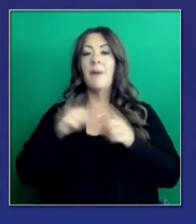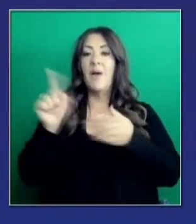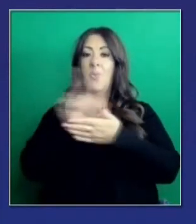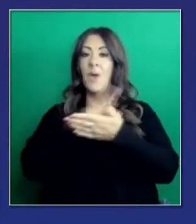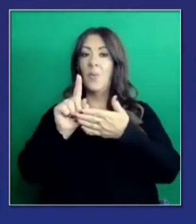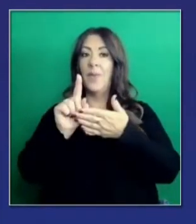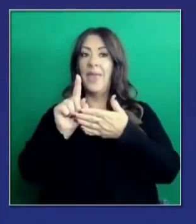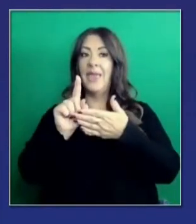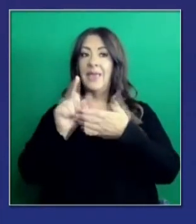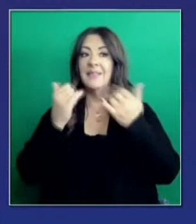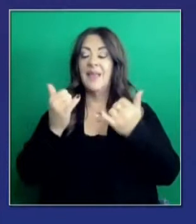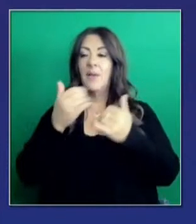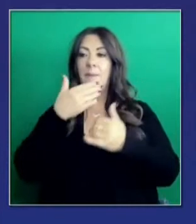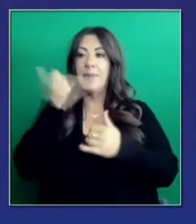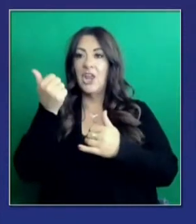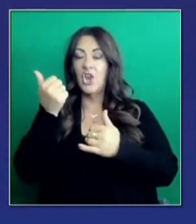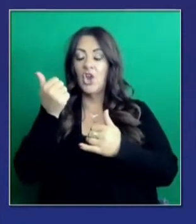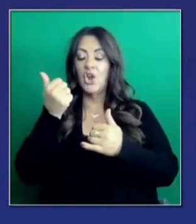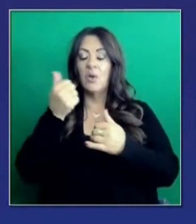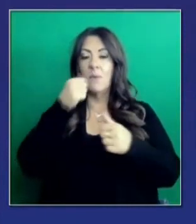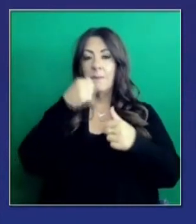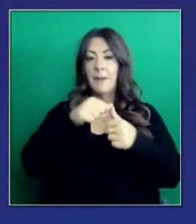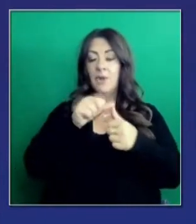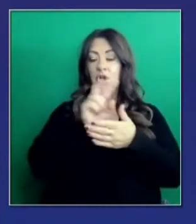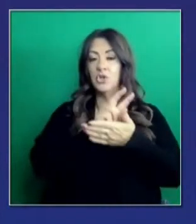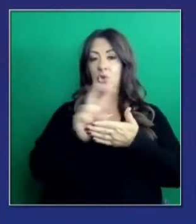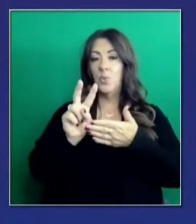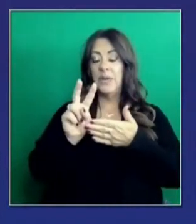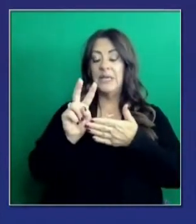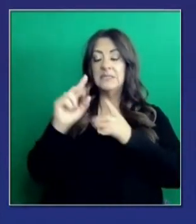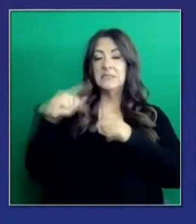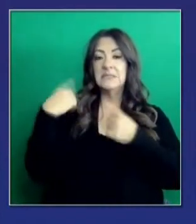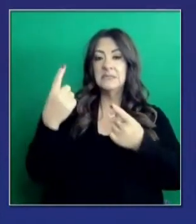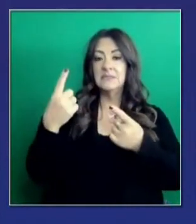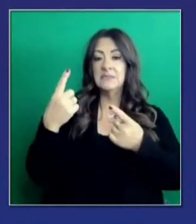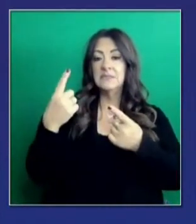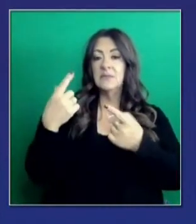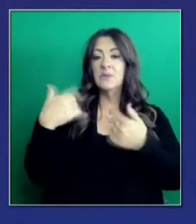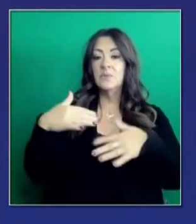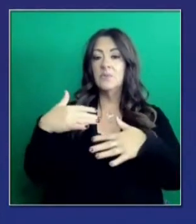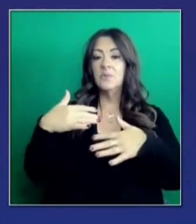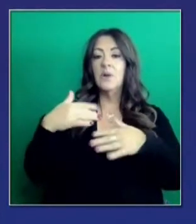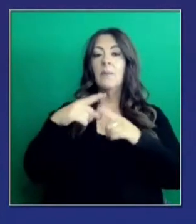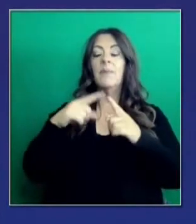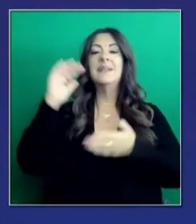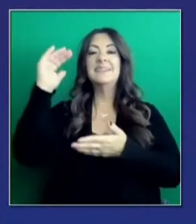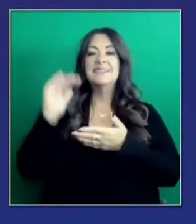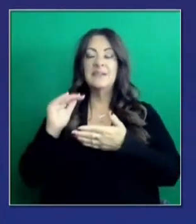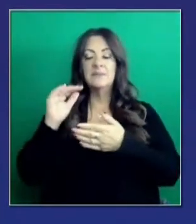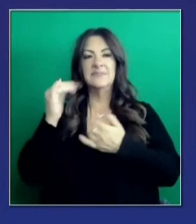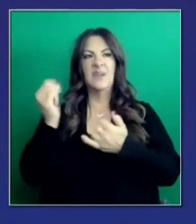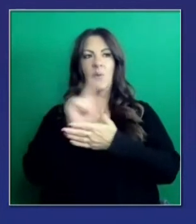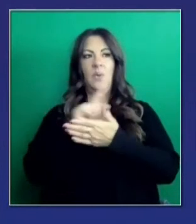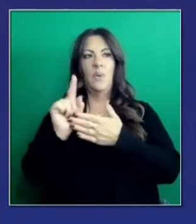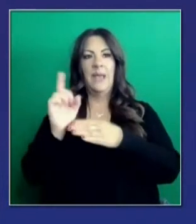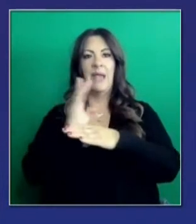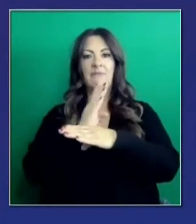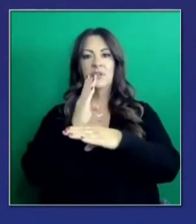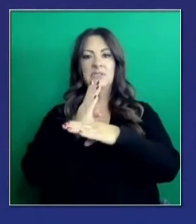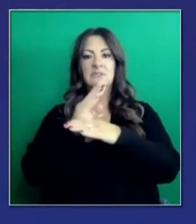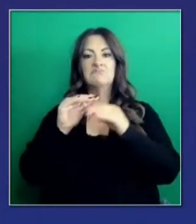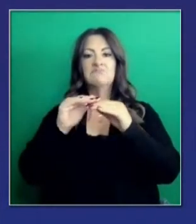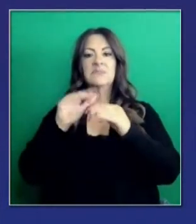14-day rate at 9.4%, but the 7-day positivity rate's down to 8% in the state. And I want to put